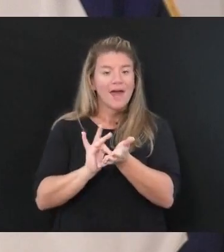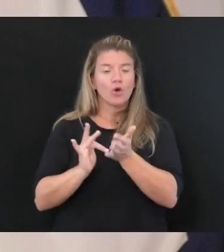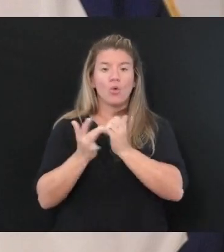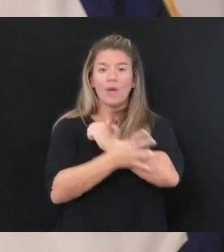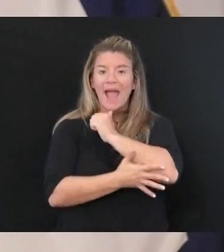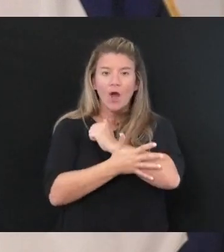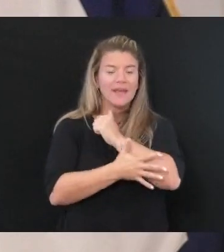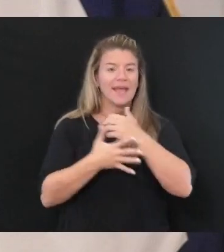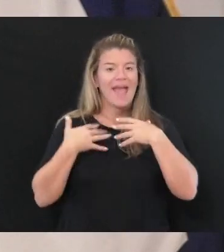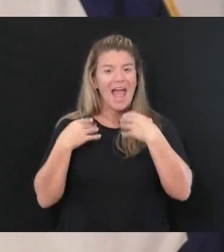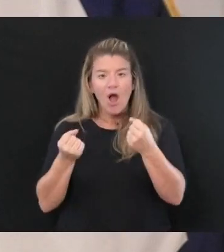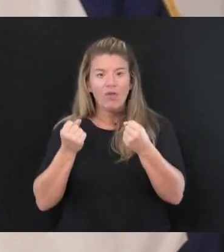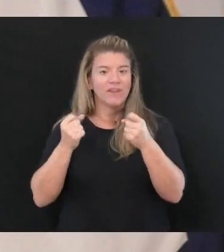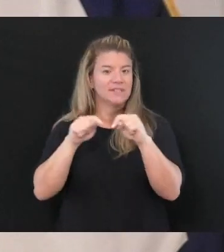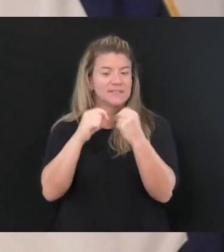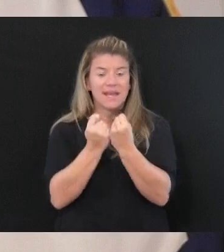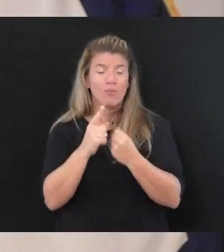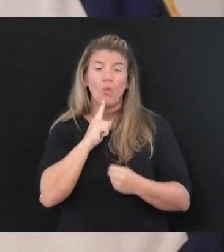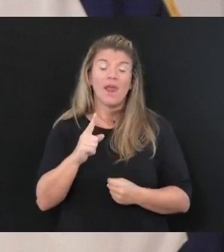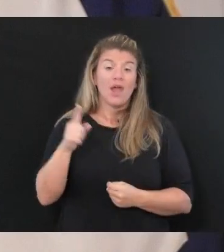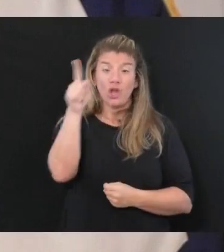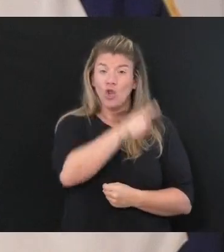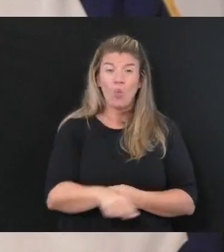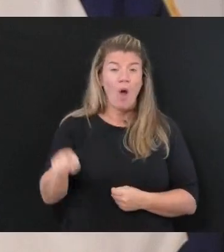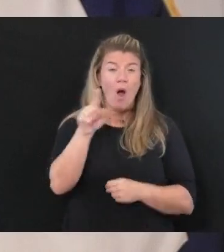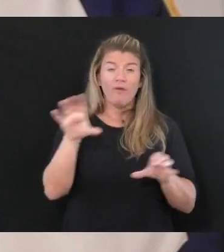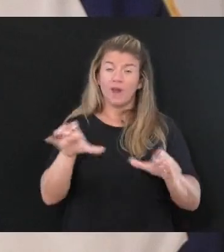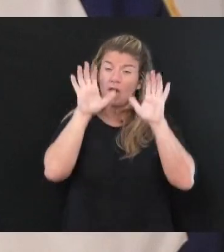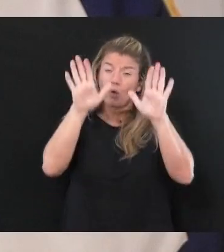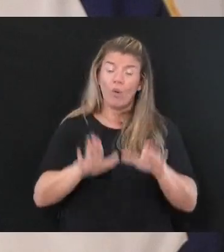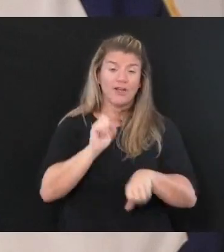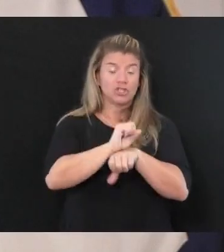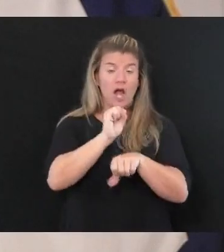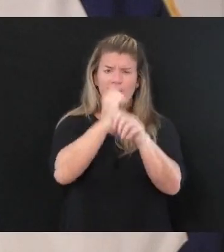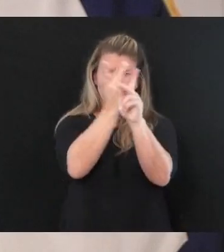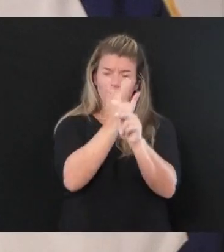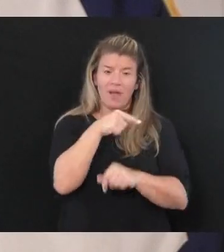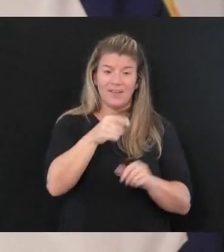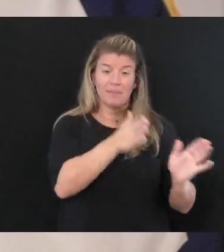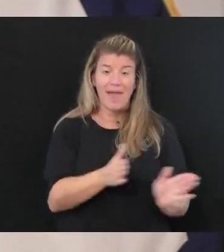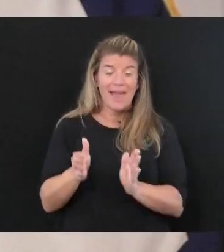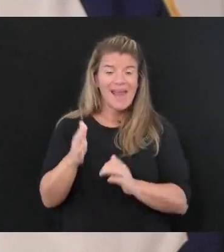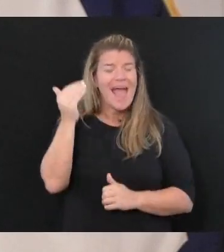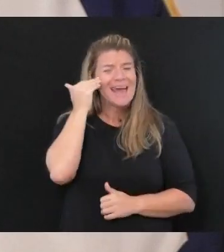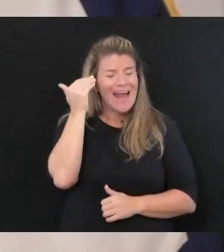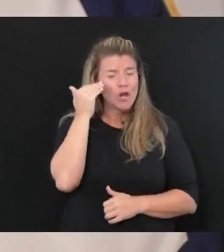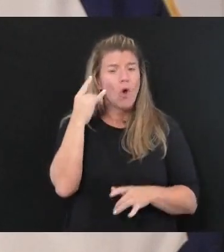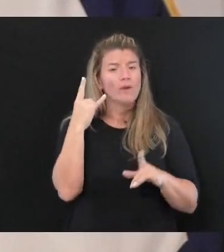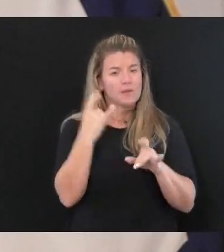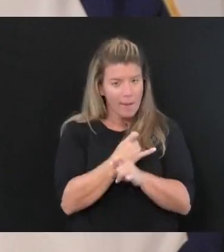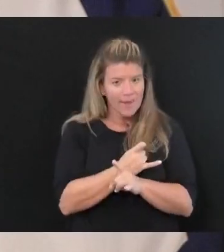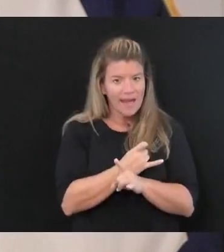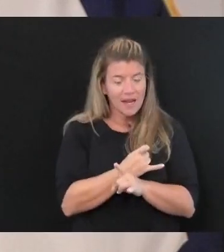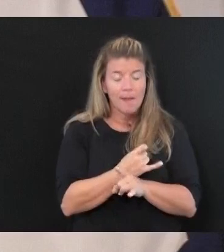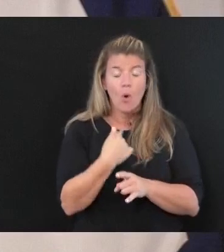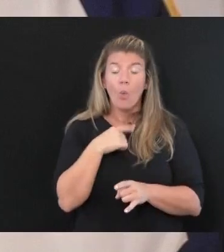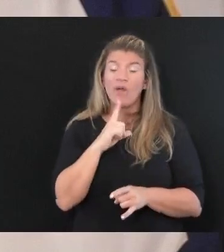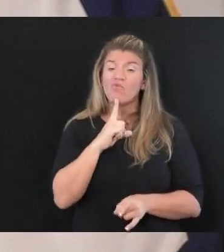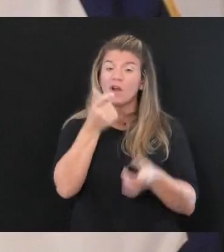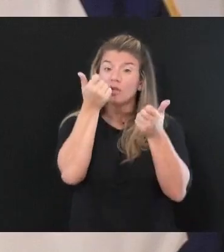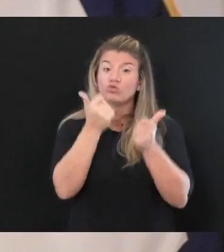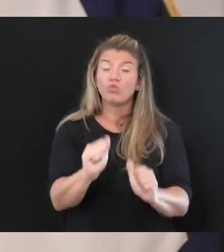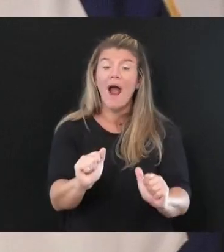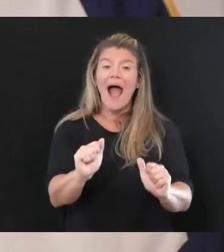health, and everybody. You've done a really good job putting this together. I know it's a little complicated and everything, but we've tried to make it